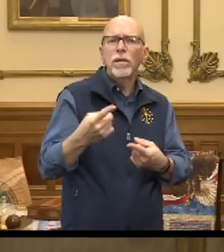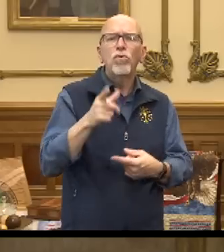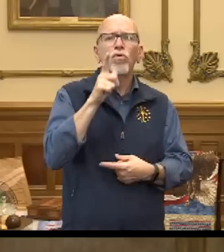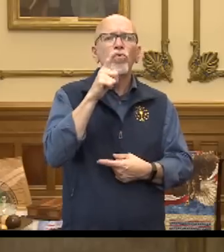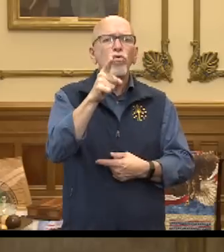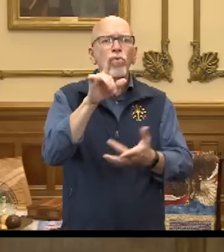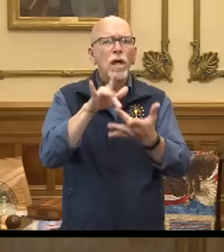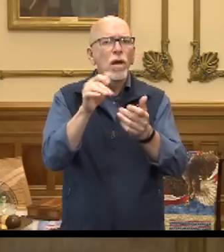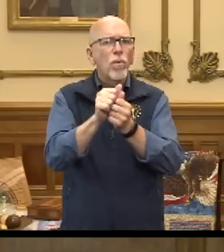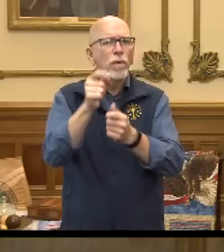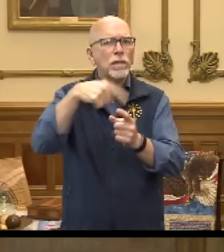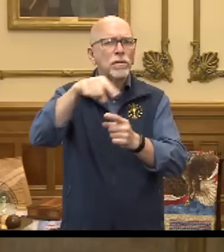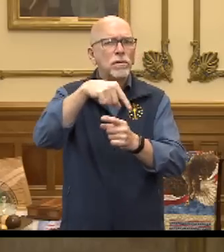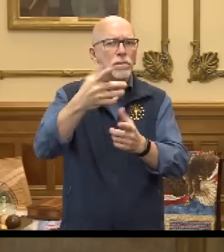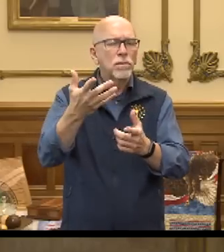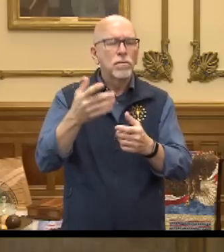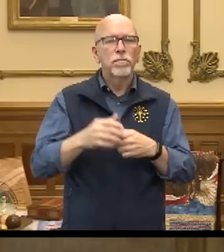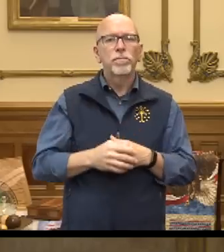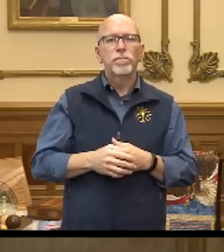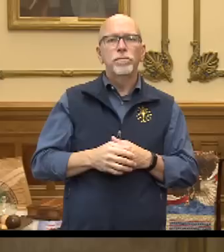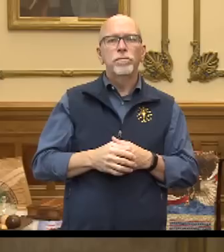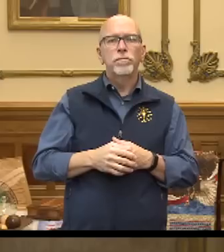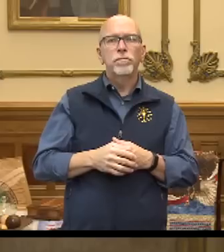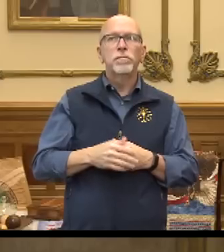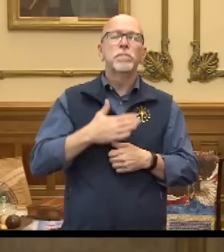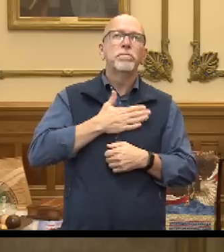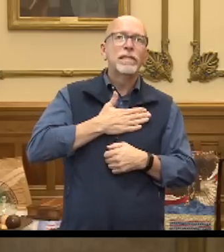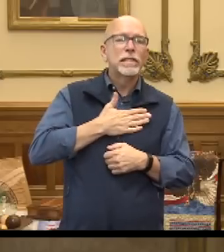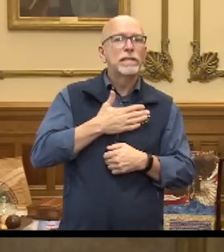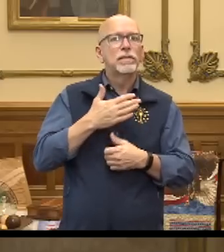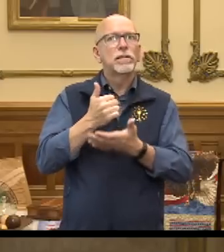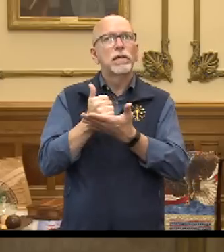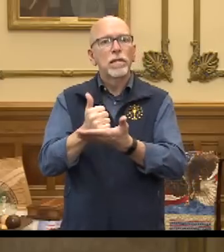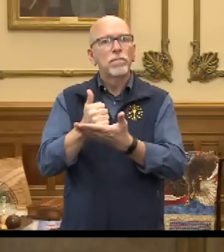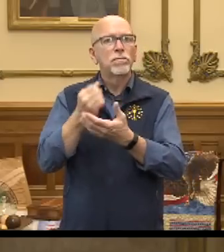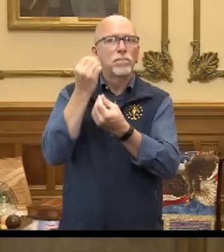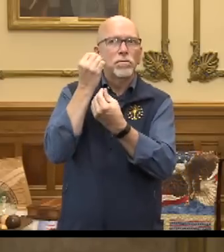been in close contact with. Please help by providing this